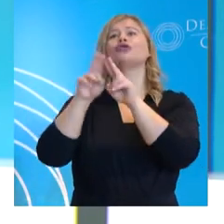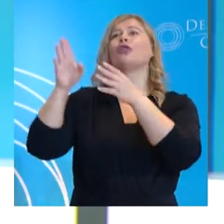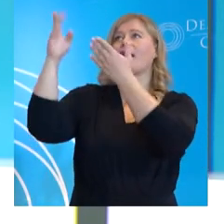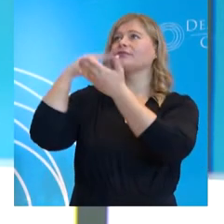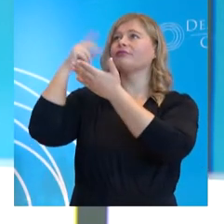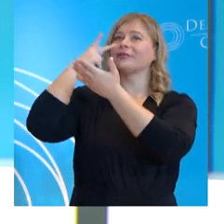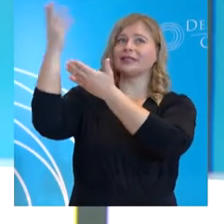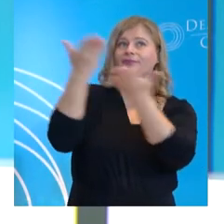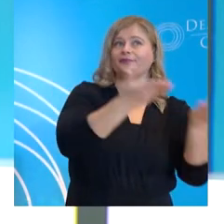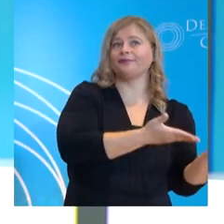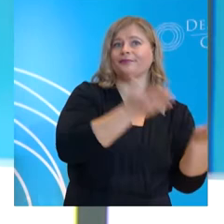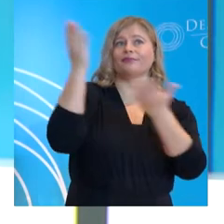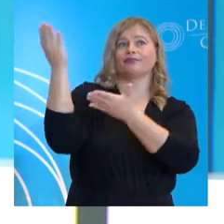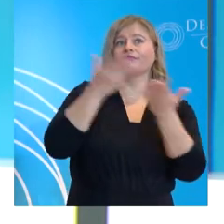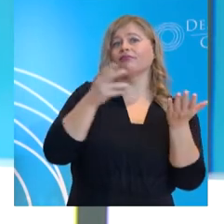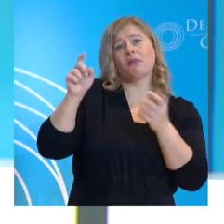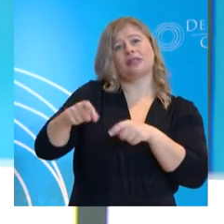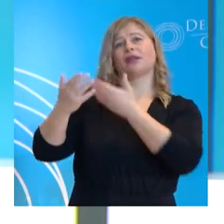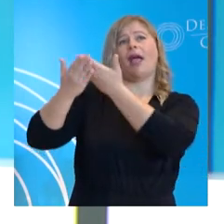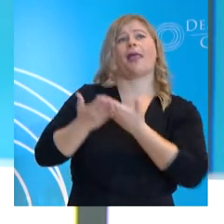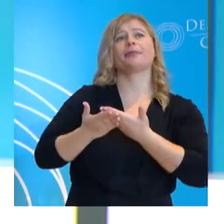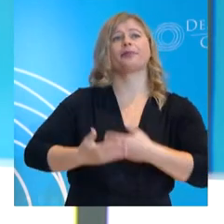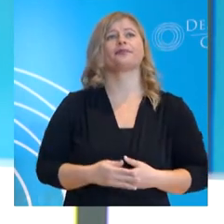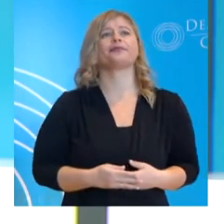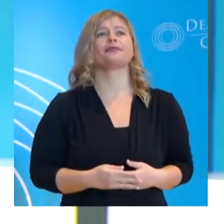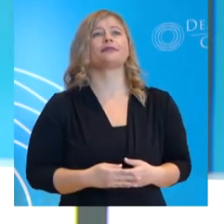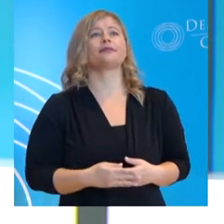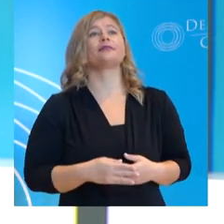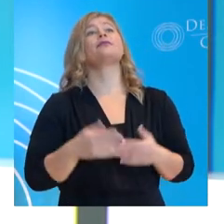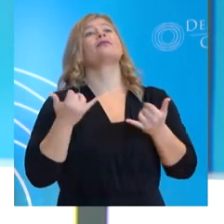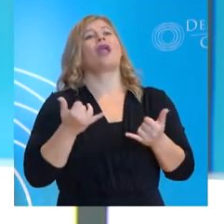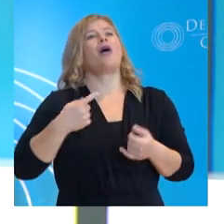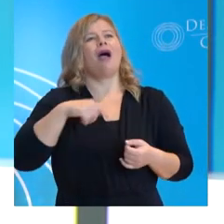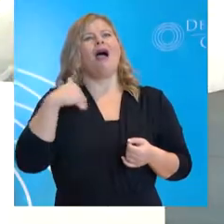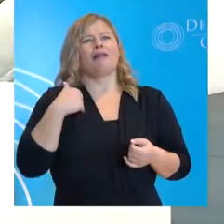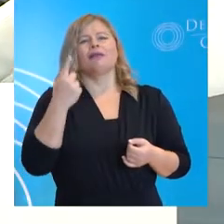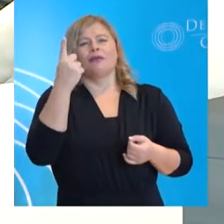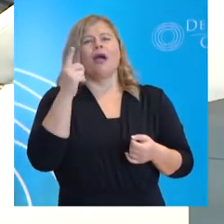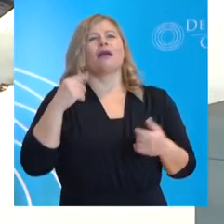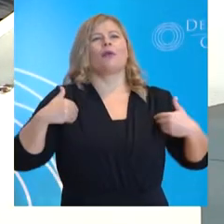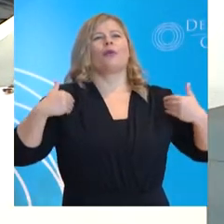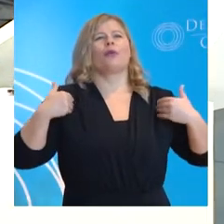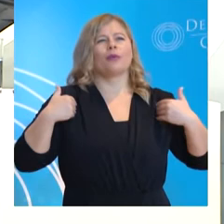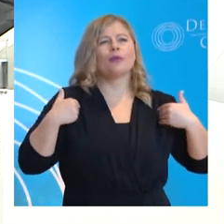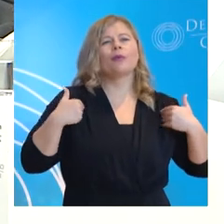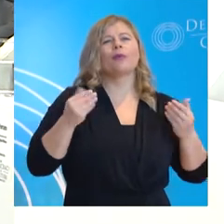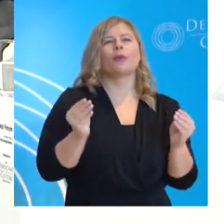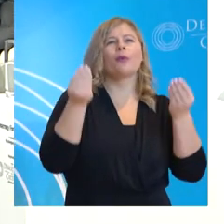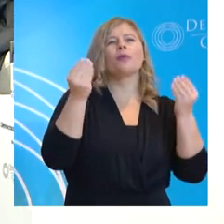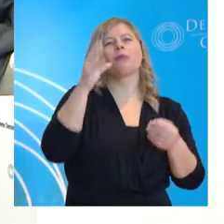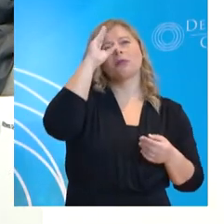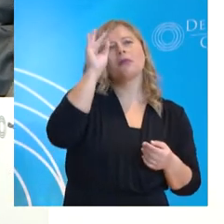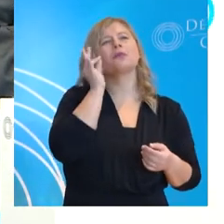A horrible story, really, of literally young boys and girls frequently